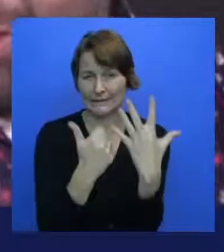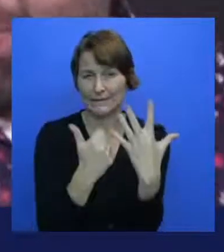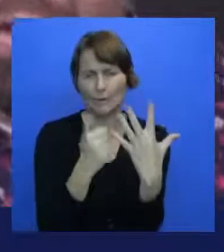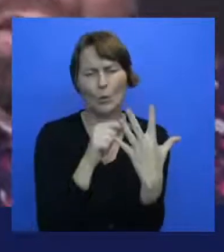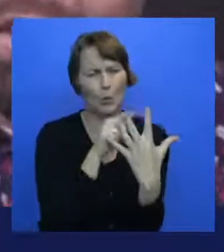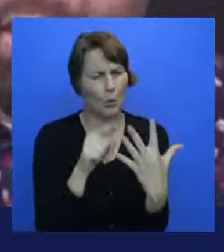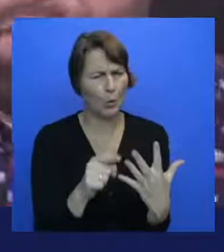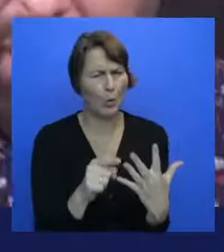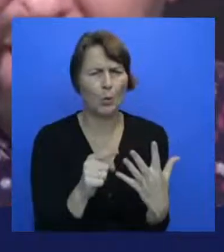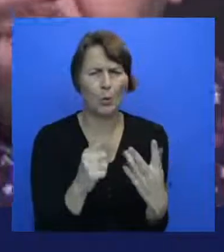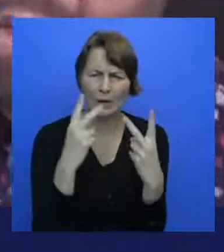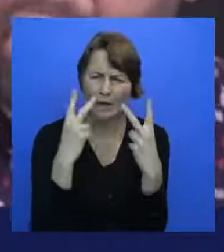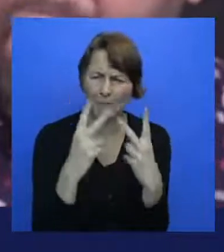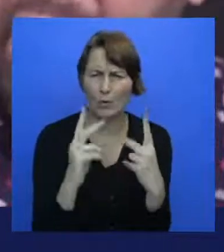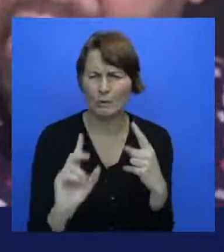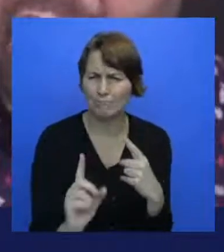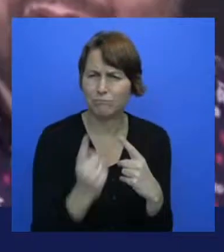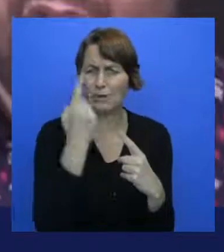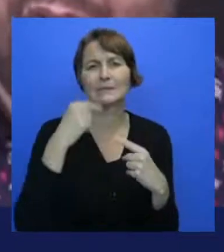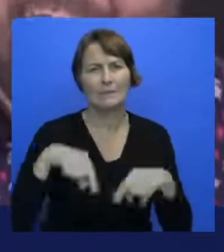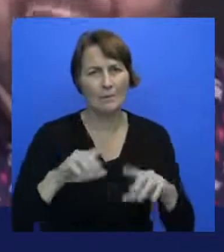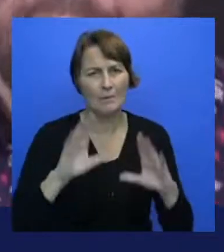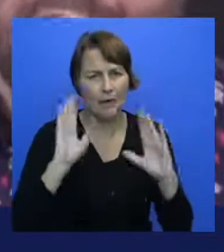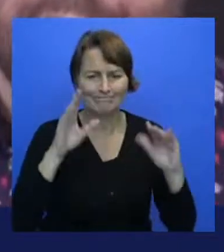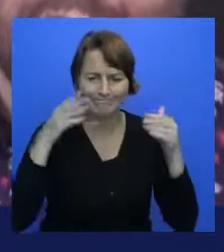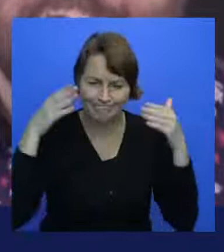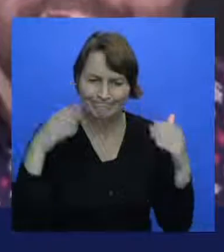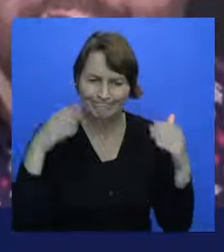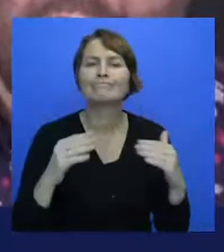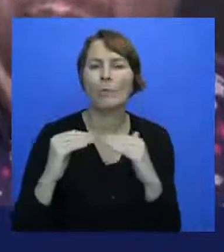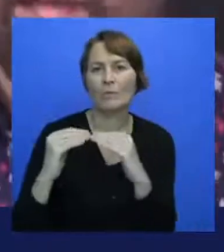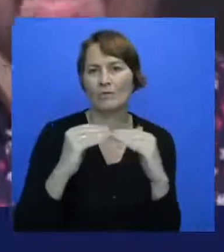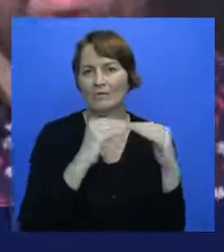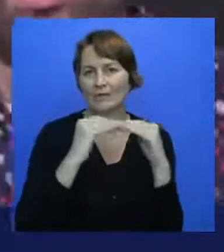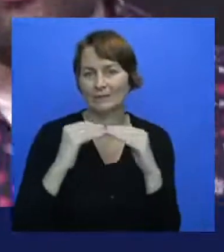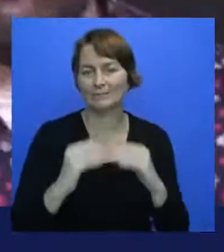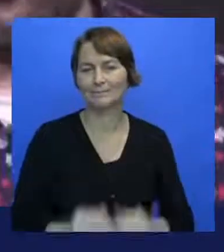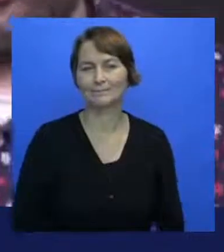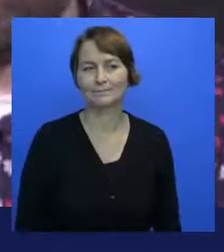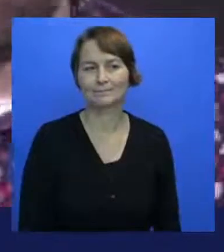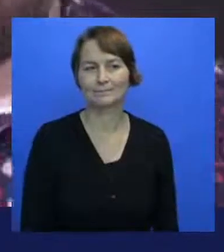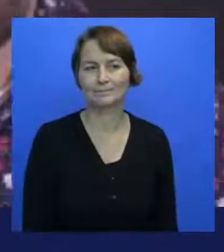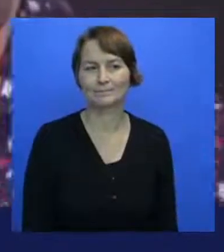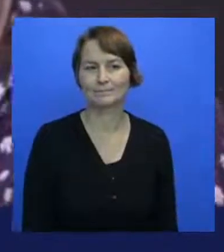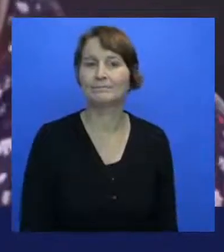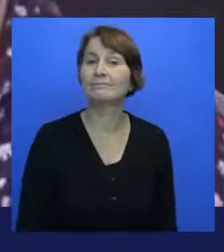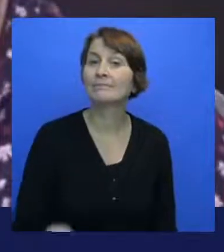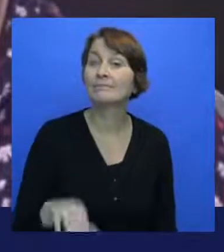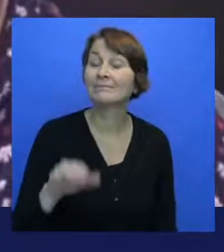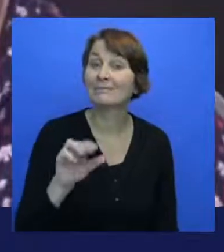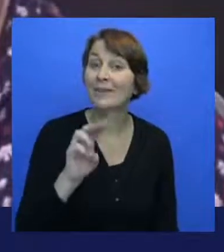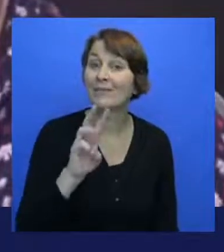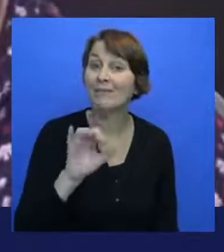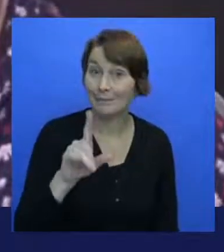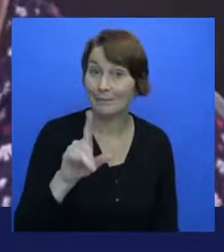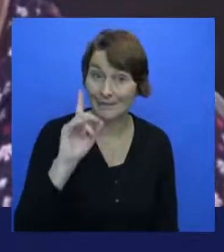we are super primed on doing this. These are our AI principles. Willem, can you talk to us now?